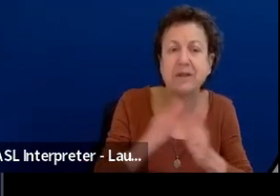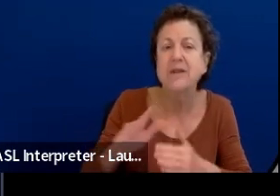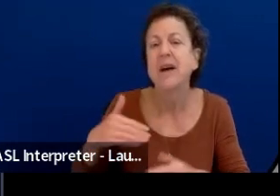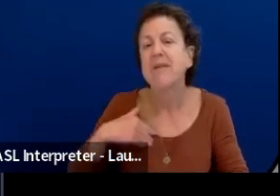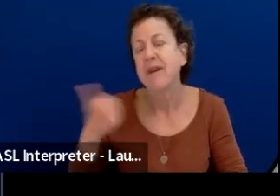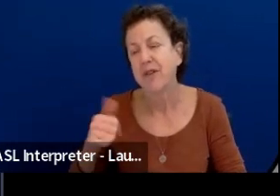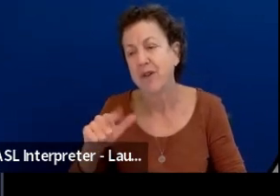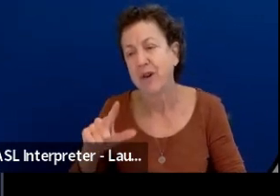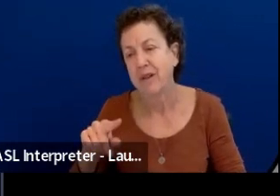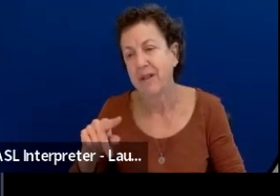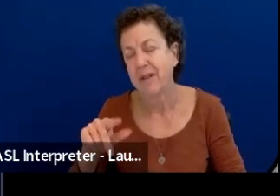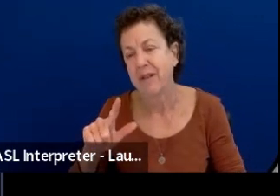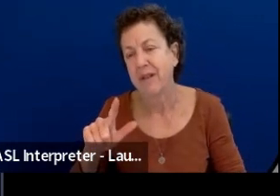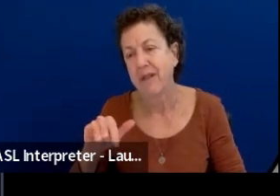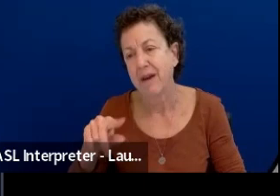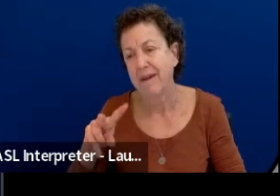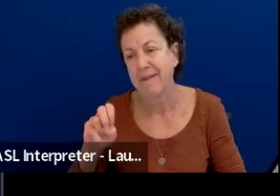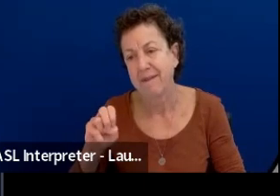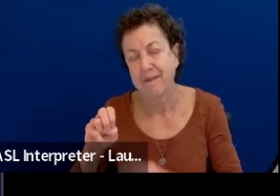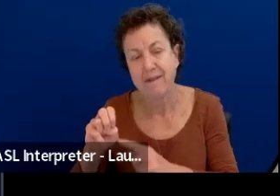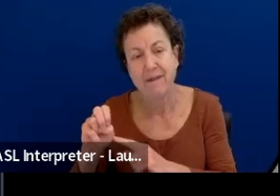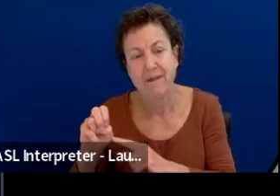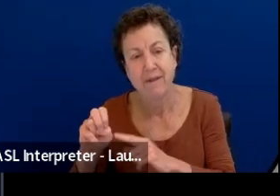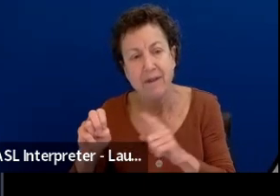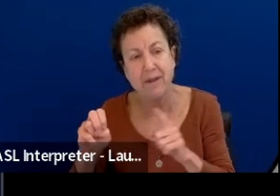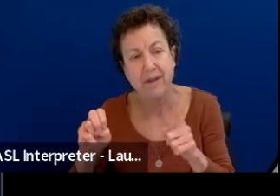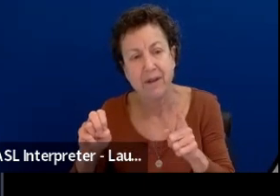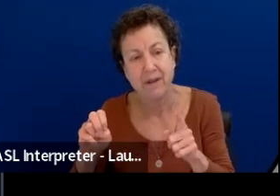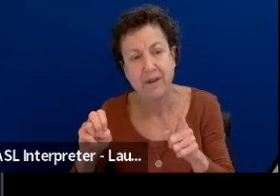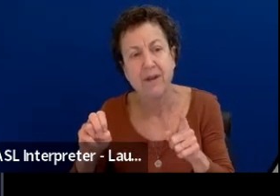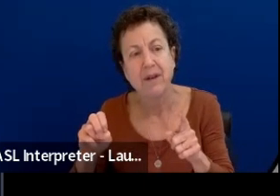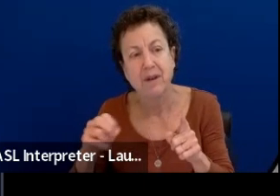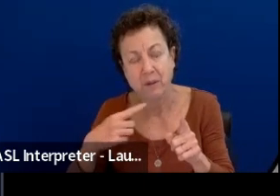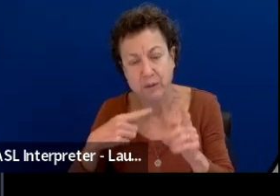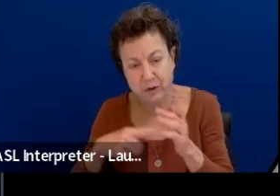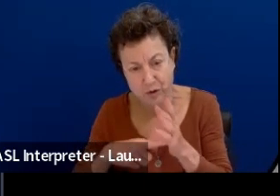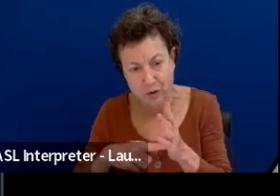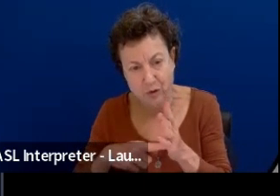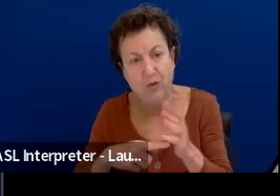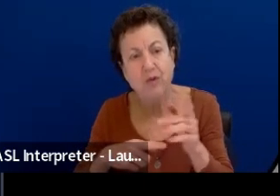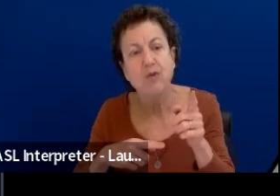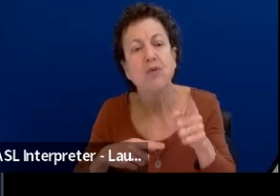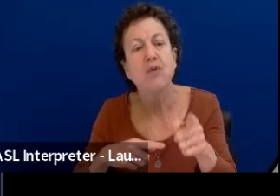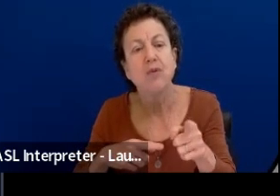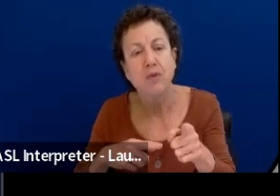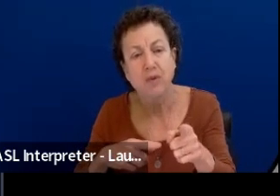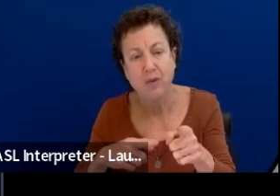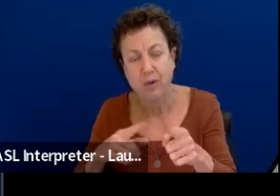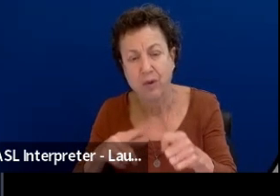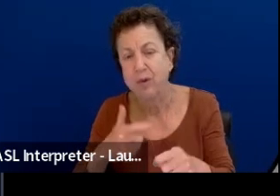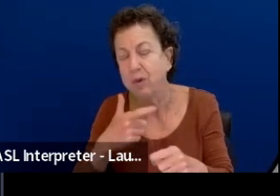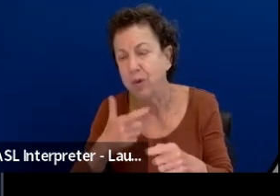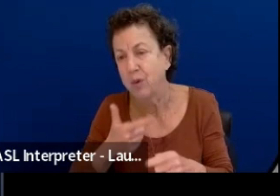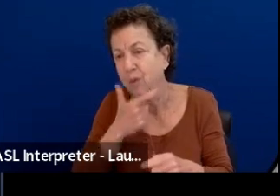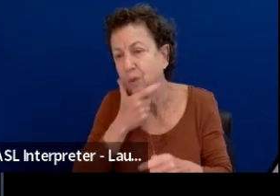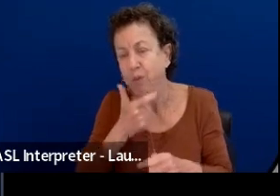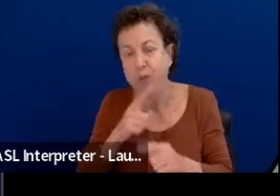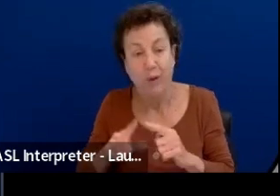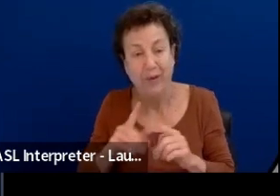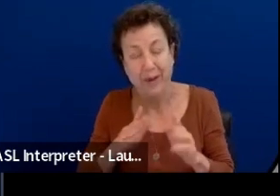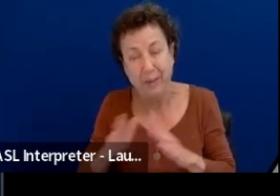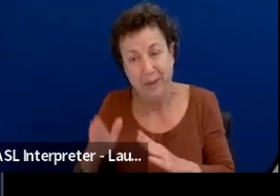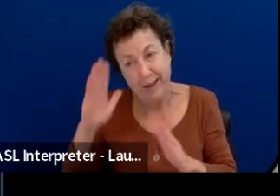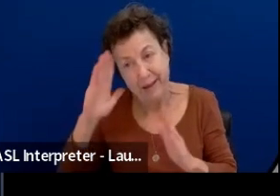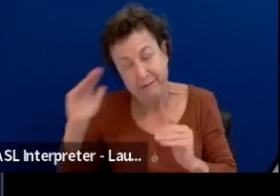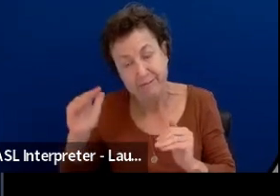we can get a look at all of the live streams that are being scheduled